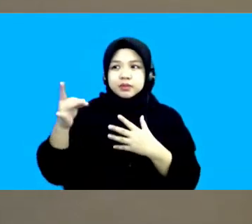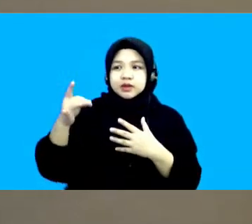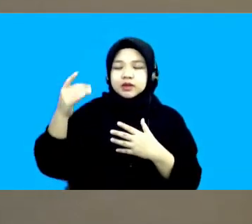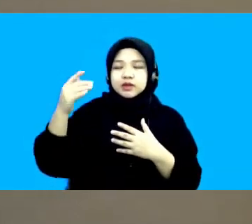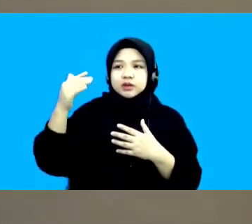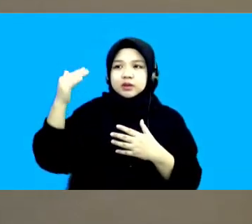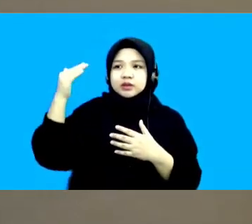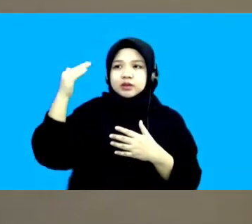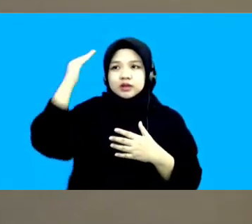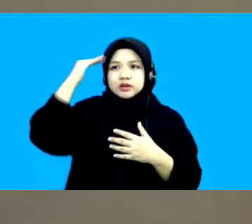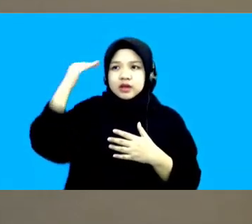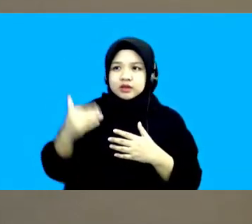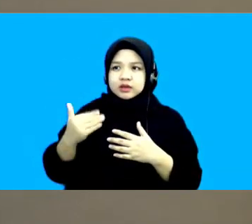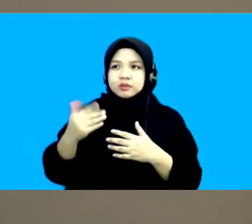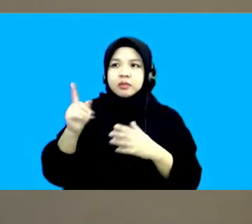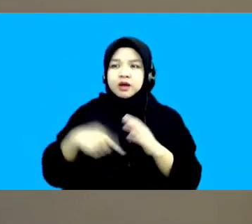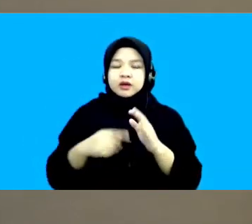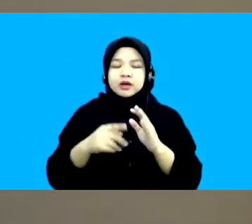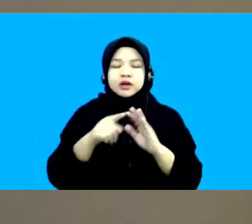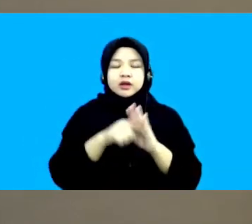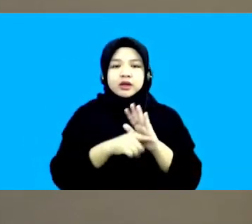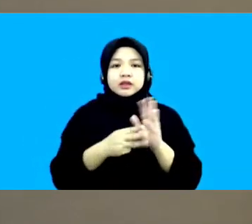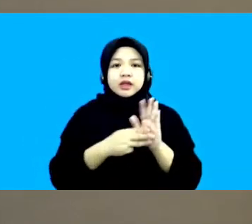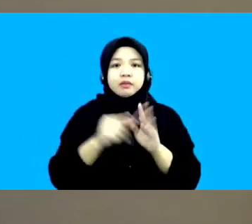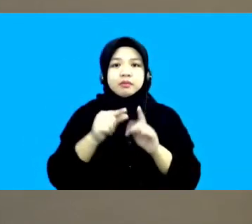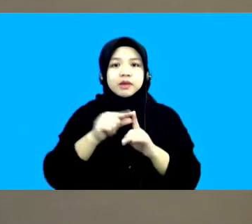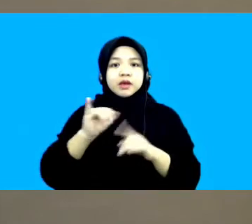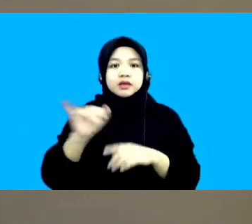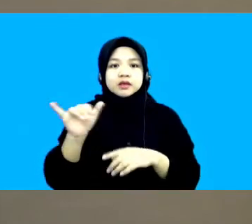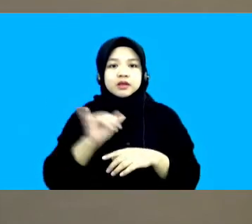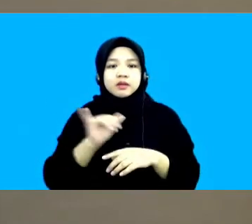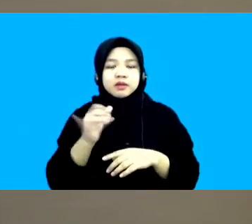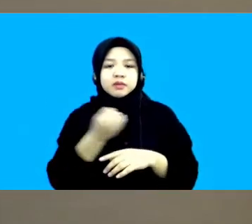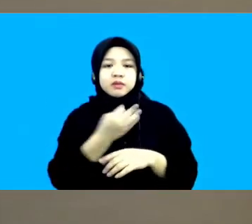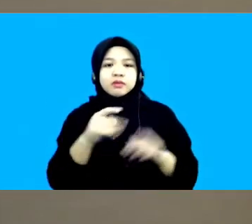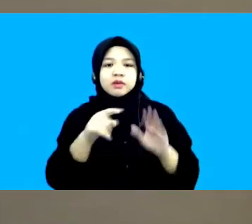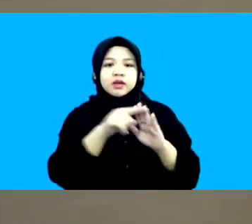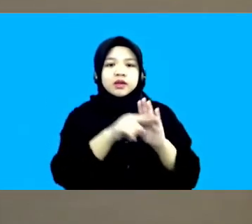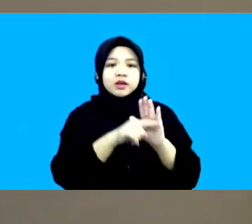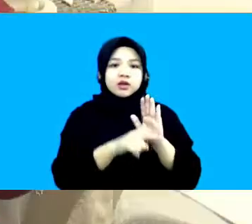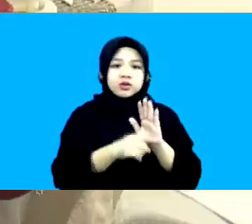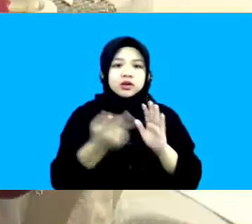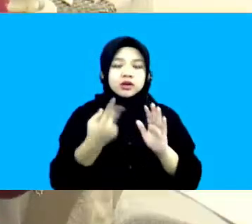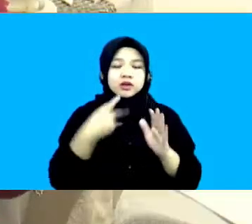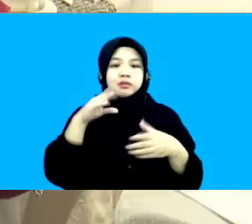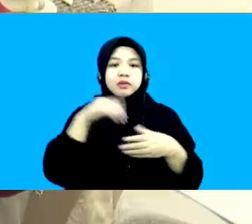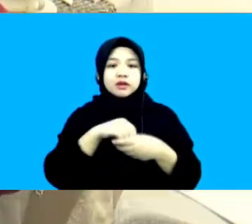No, it should be imposed by the people themselves. As far as the other questions,